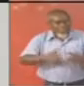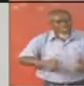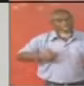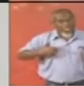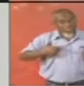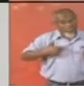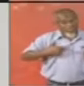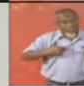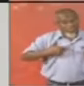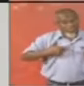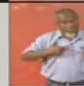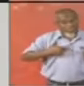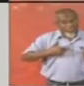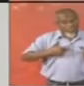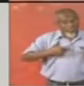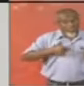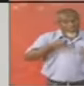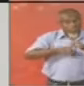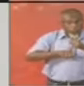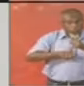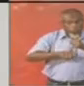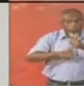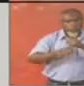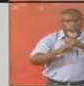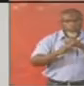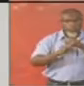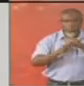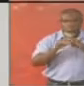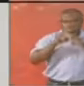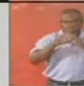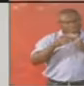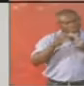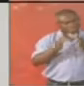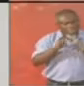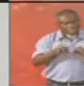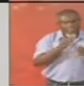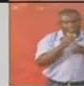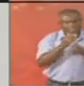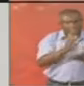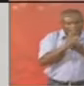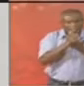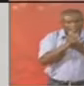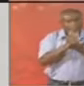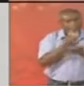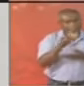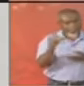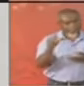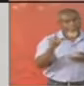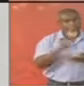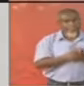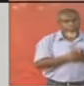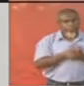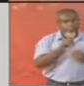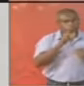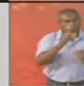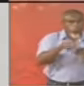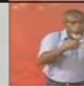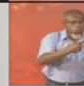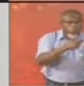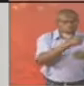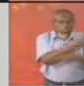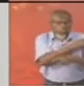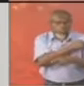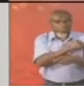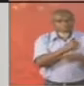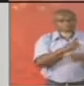worse, that is a very significant consequence. So I think in seeing these issues arising with the not mask wearing and the gathering,